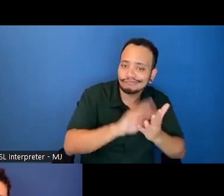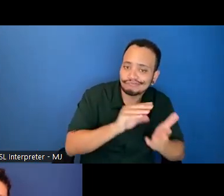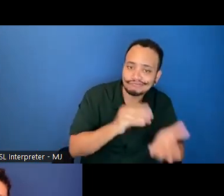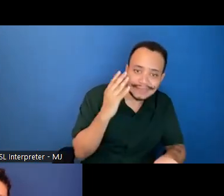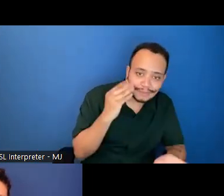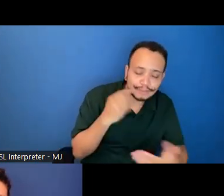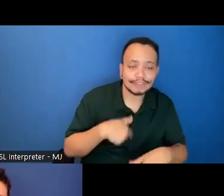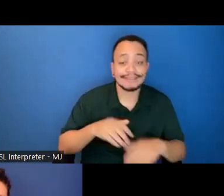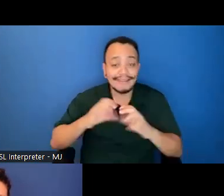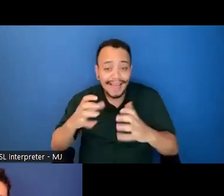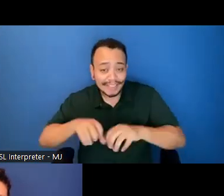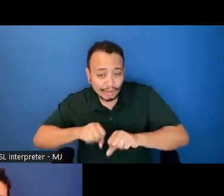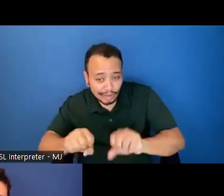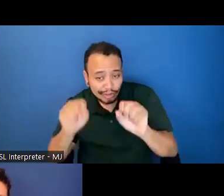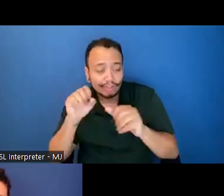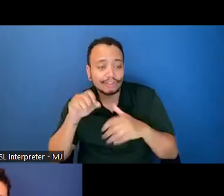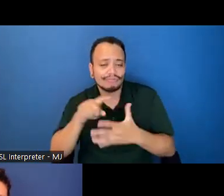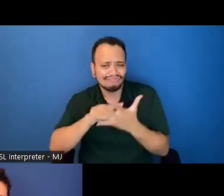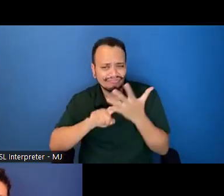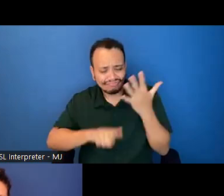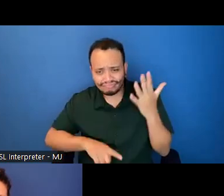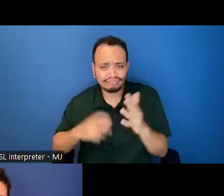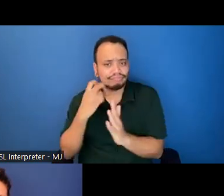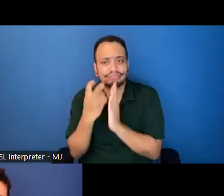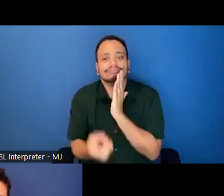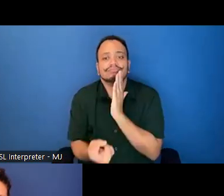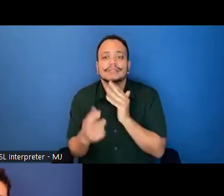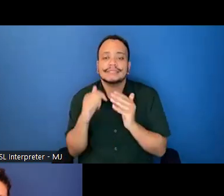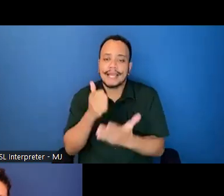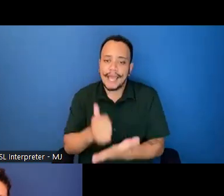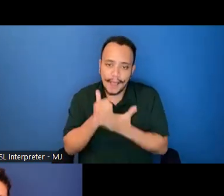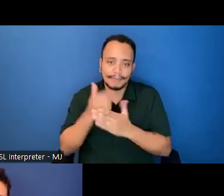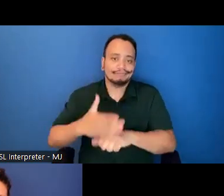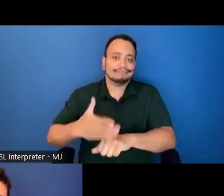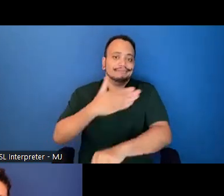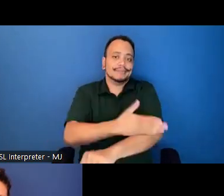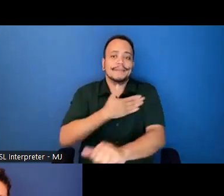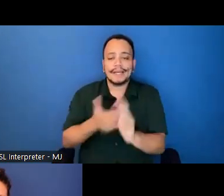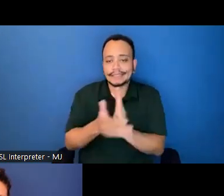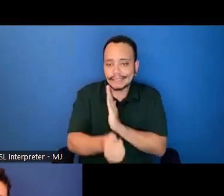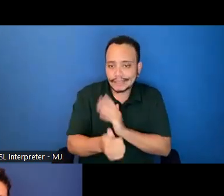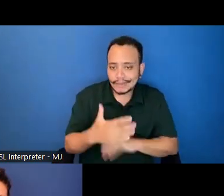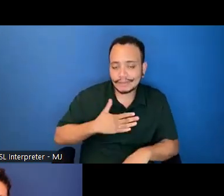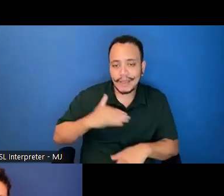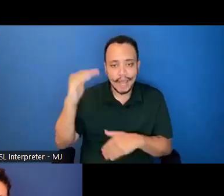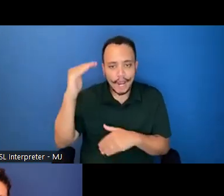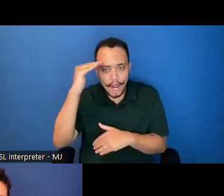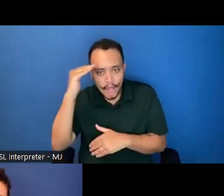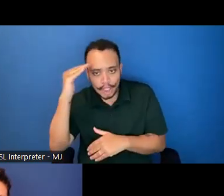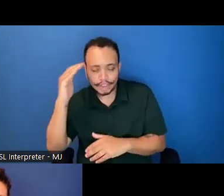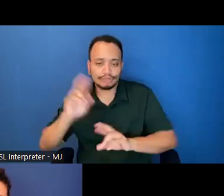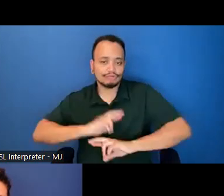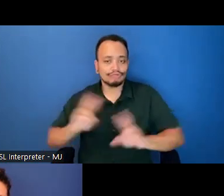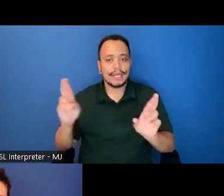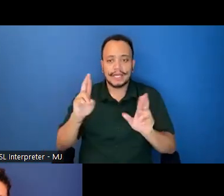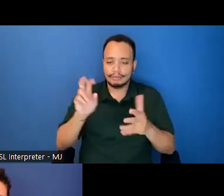and classes that gave me the skills, the knowledge, the skills, and the